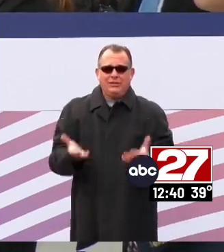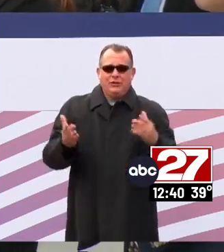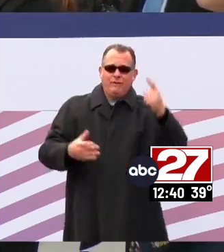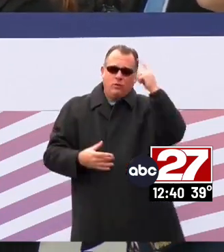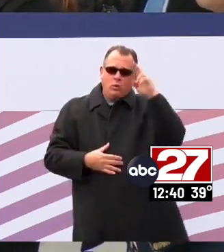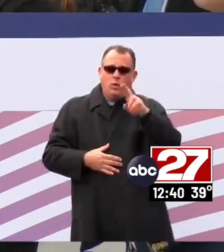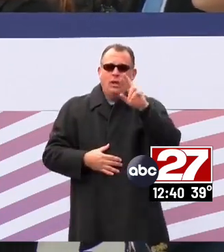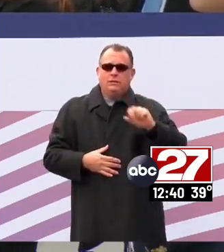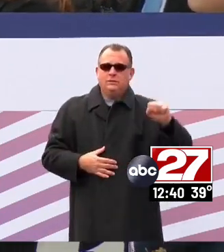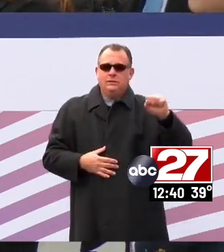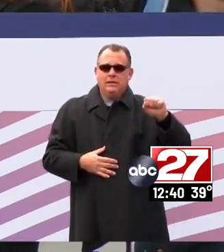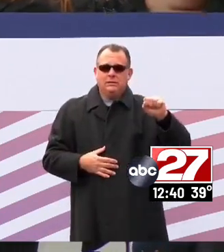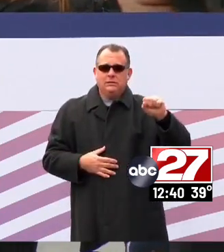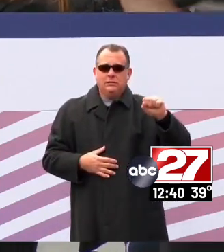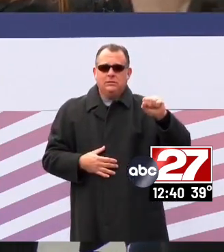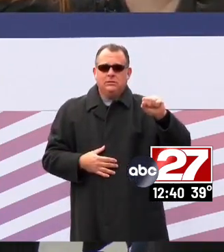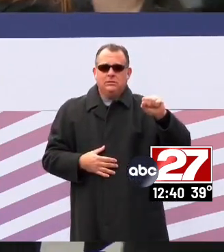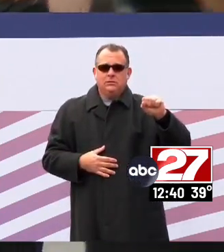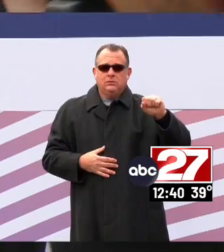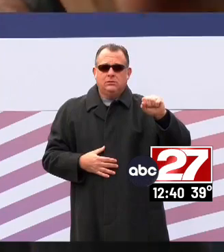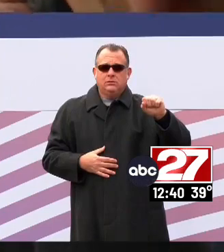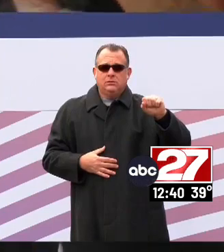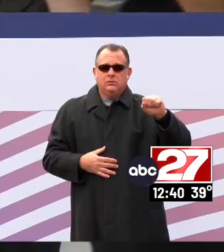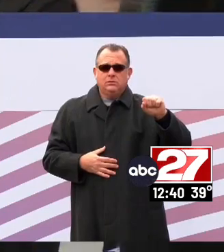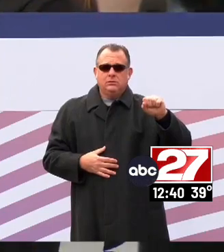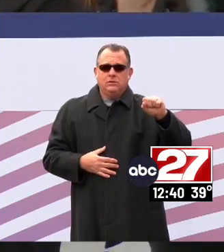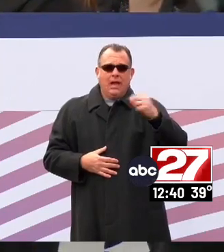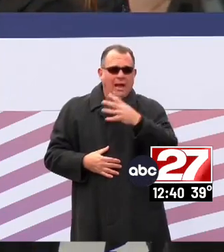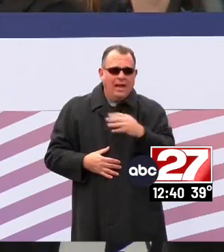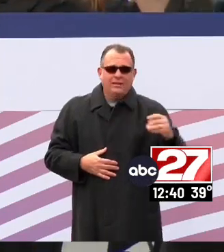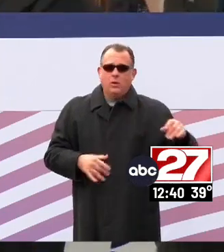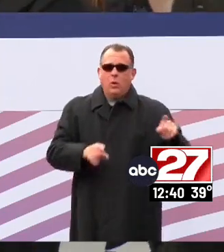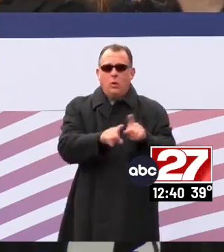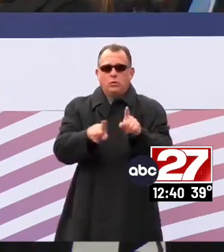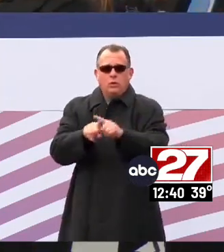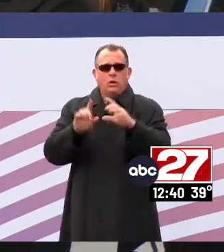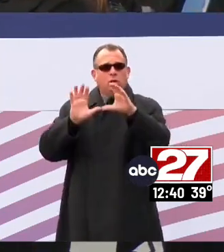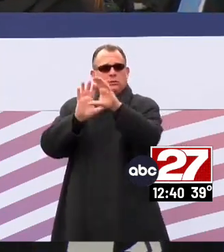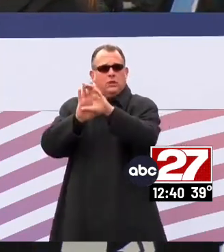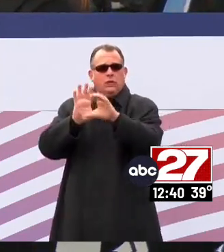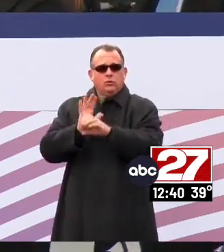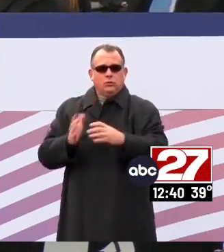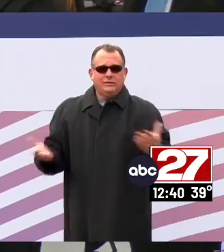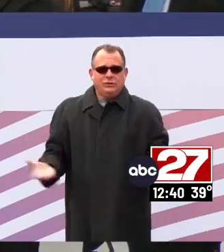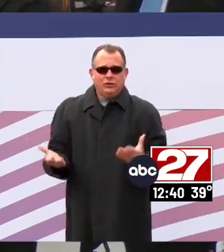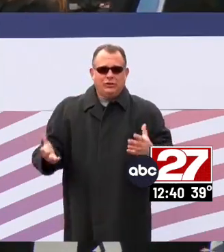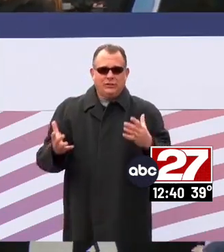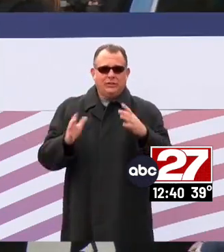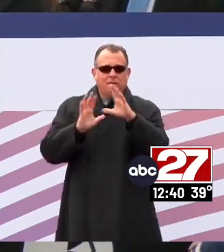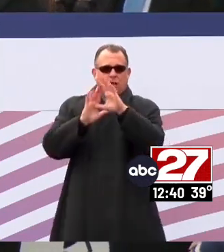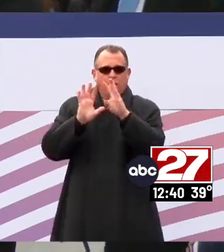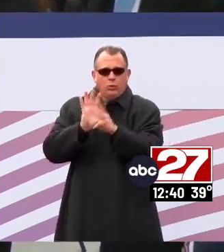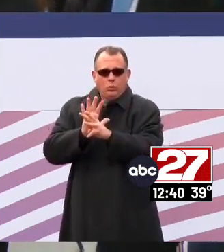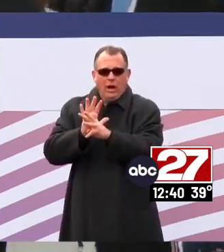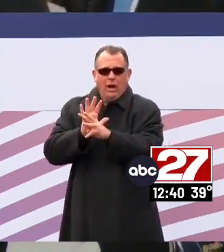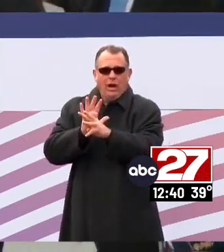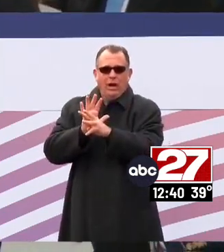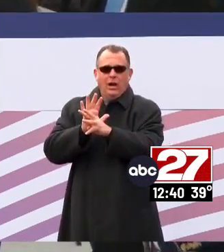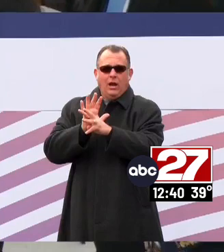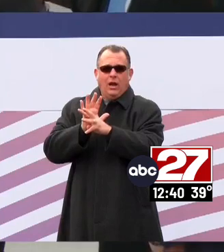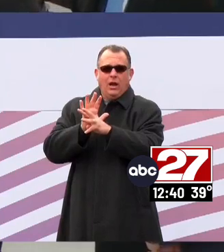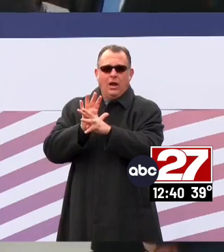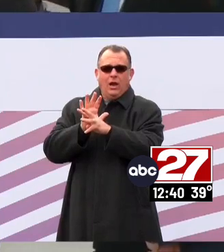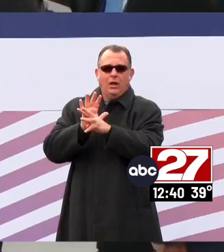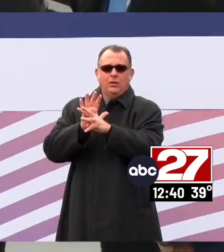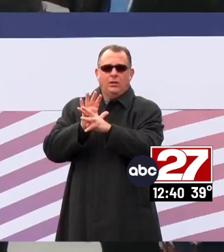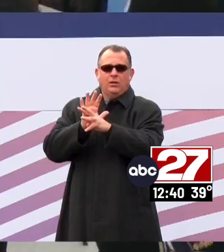The Constitution of the United States. And the Constitution of this Commonwealth. And the Constitution of this Commonwealth. And that